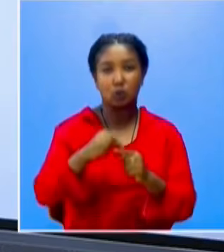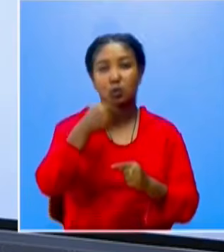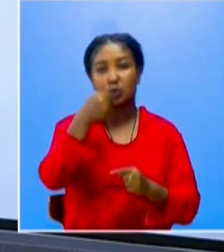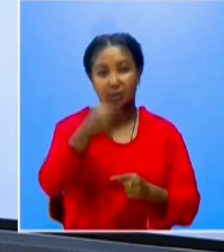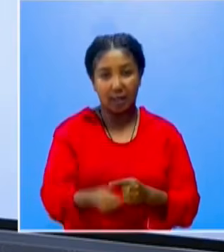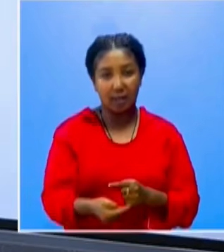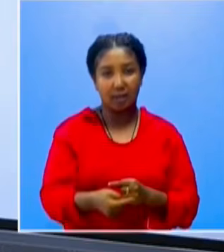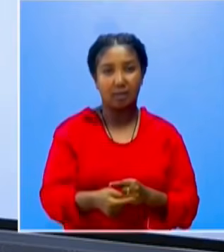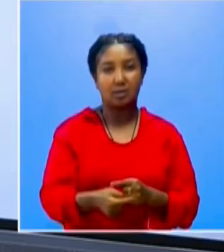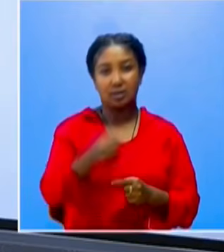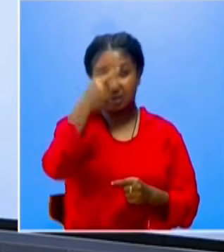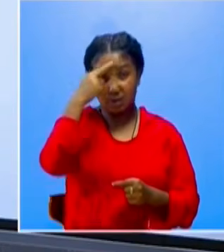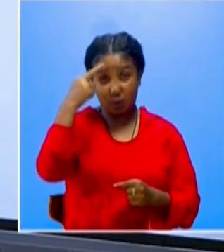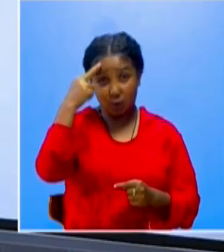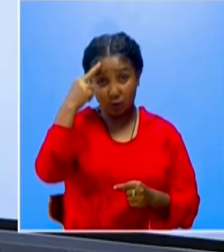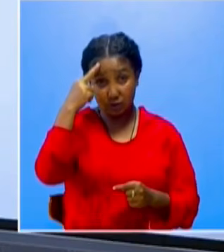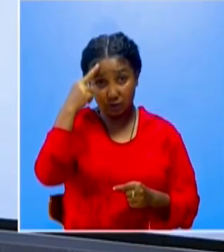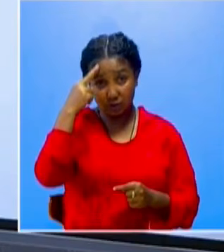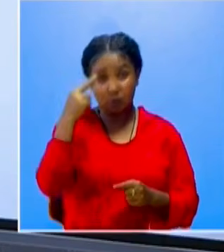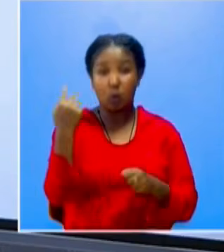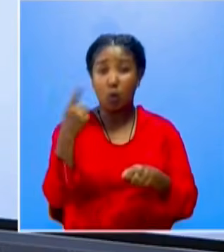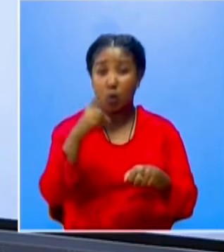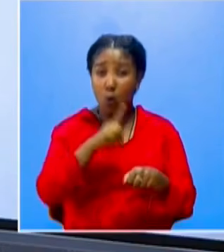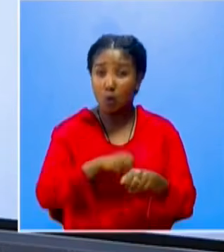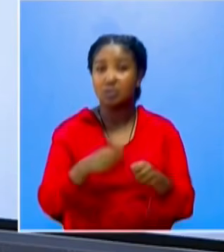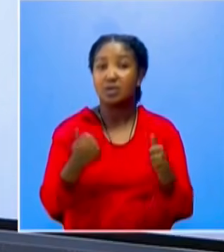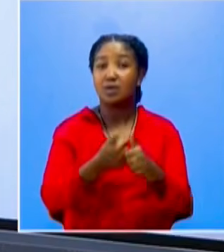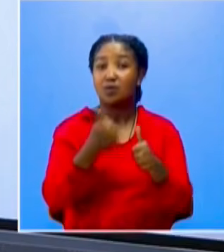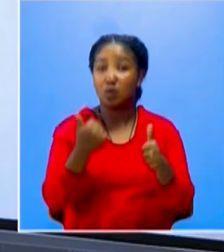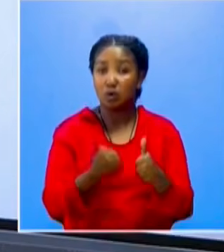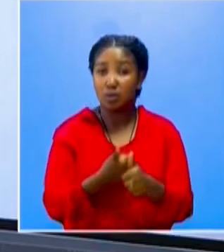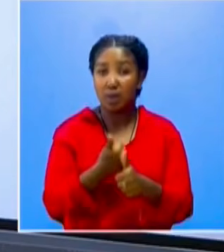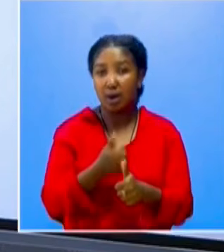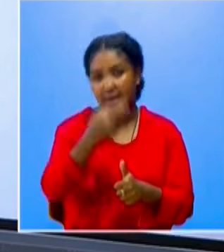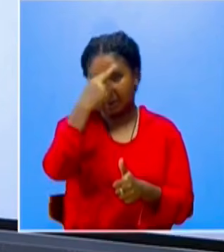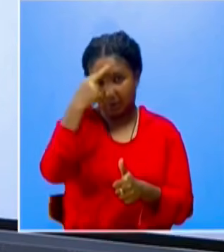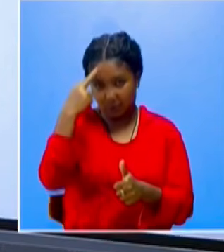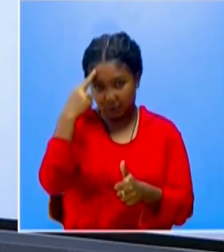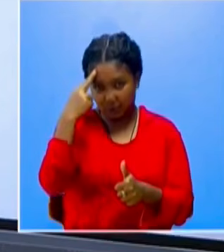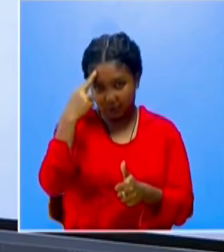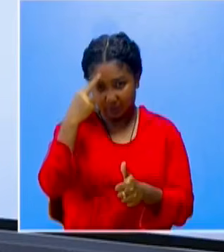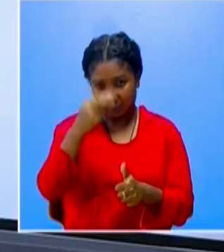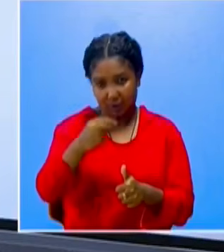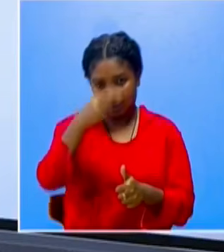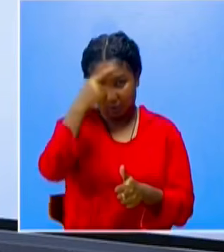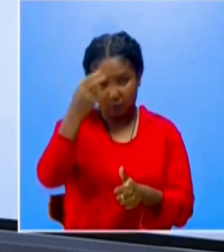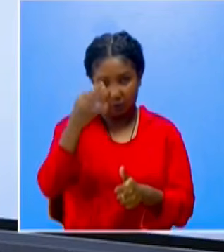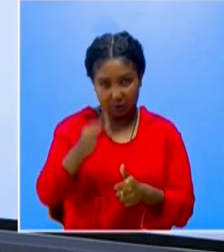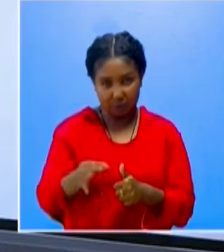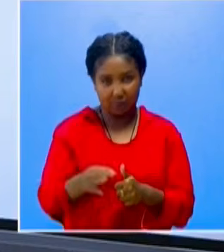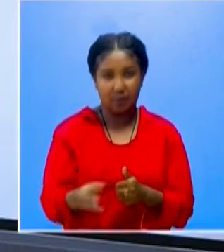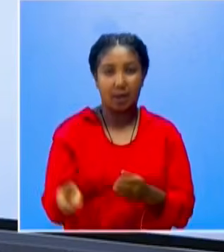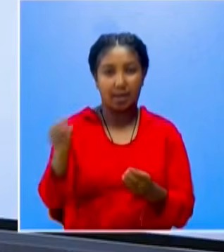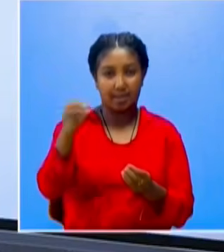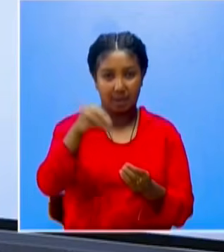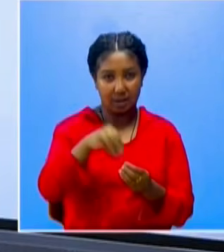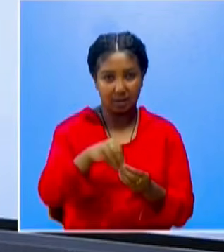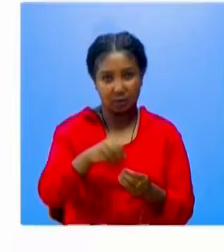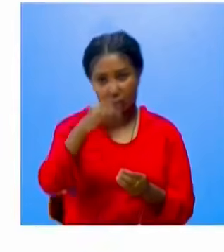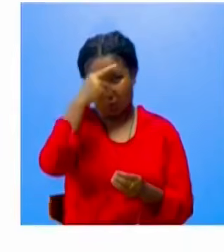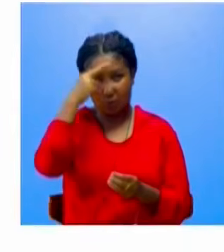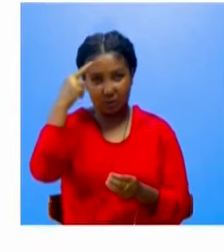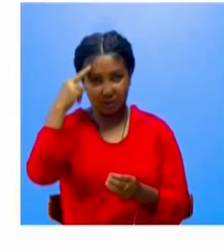tell the cause. It is always followed by the cause. So, because of plus